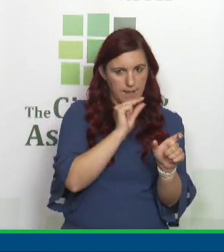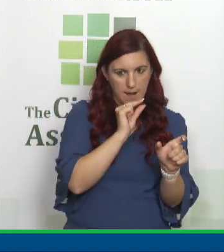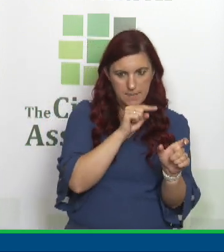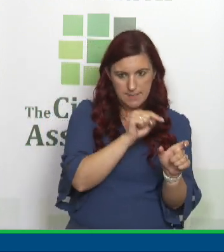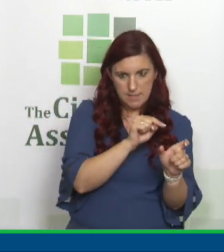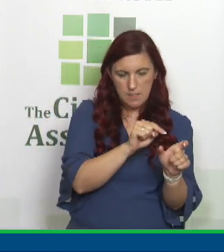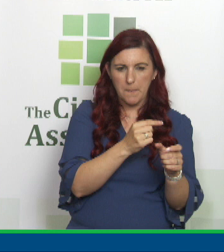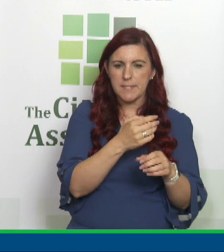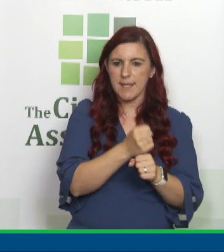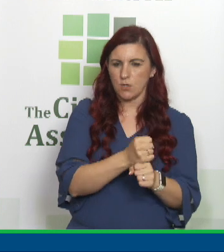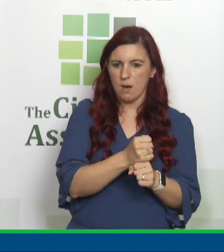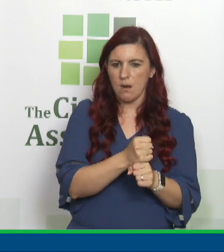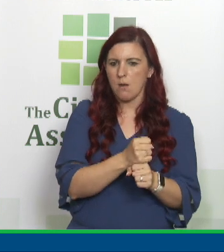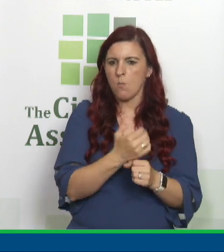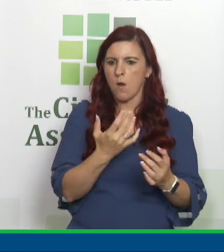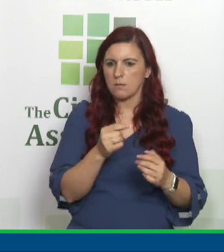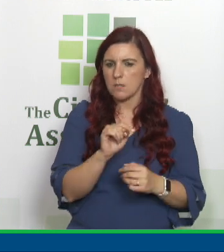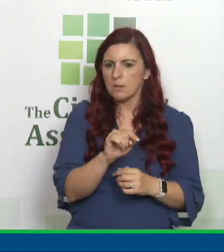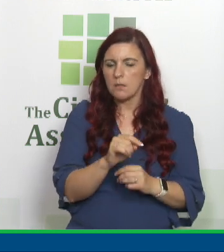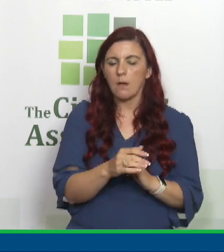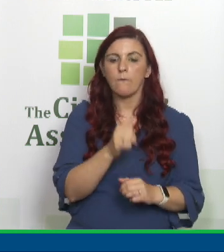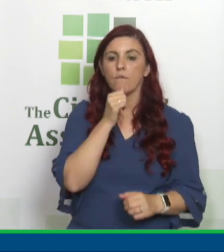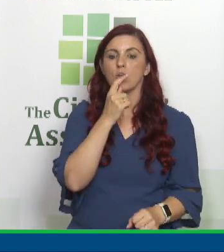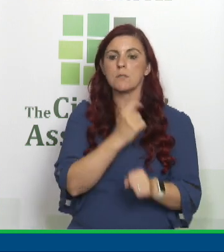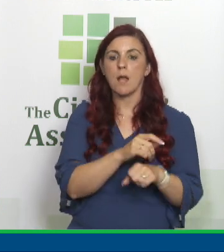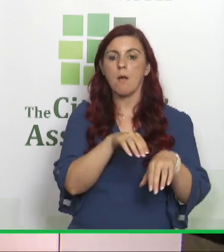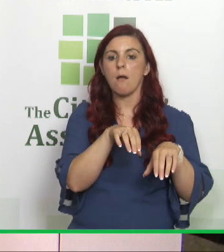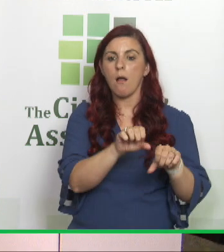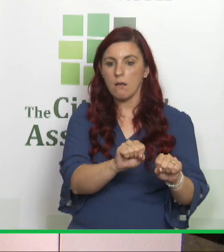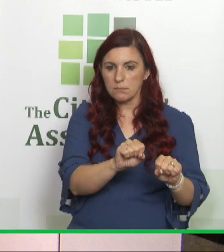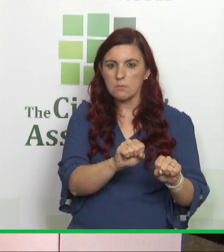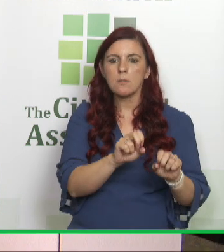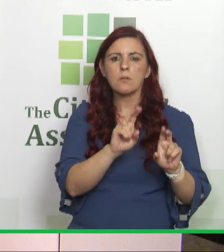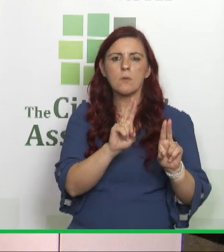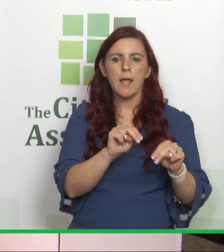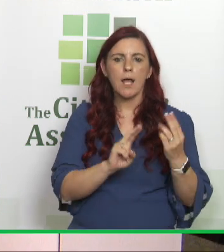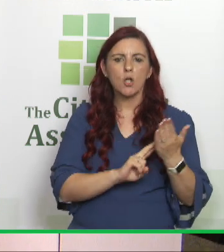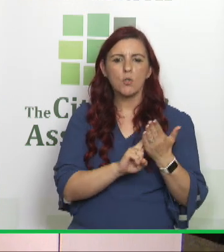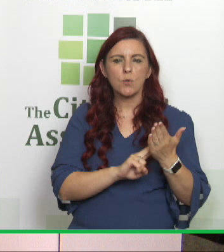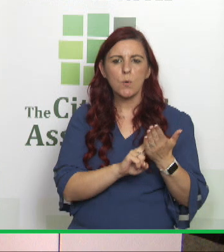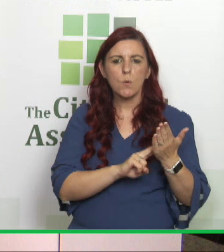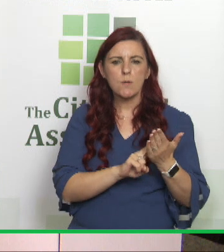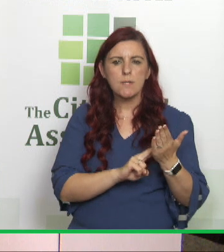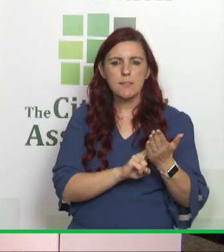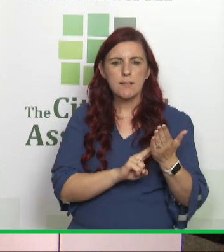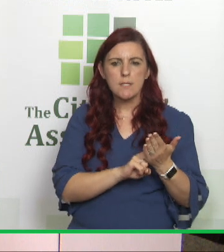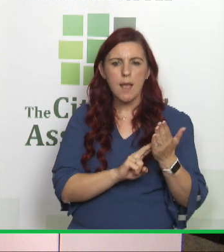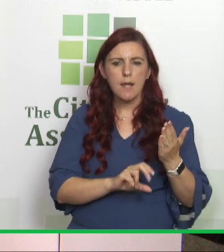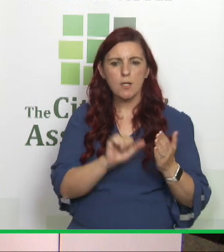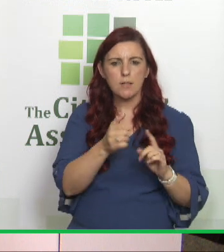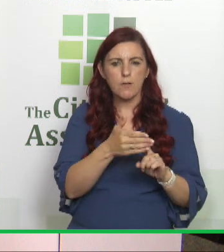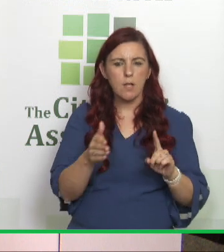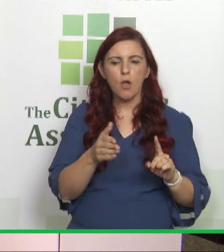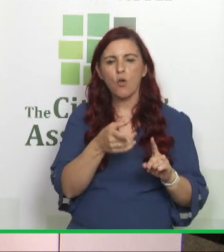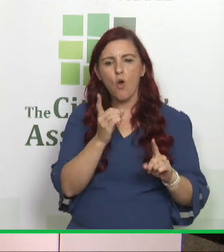cannabis possession, how it will work is that on your first offence, you will be able to avail of what is known as an adult caution, which will be given to you